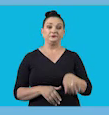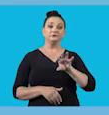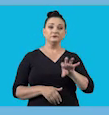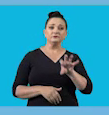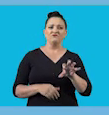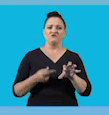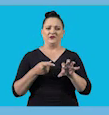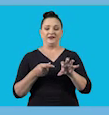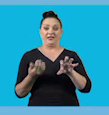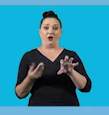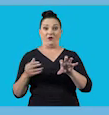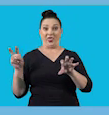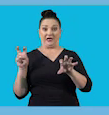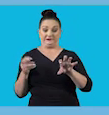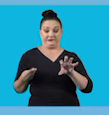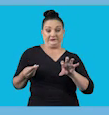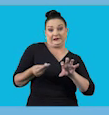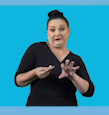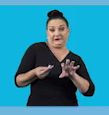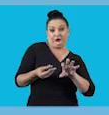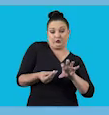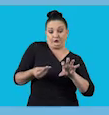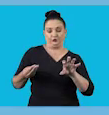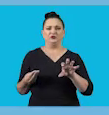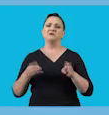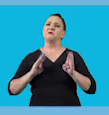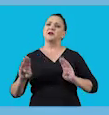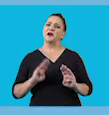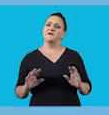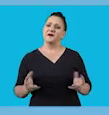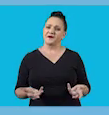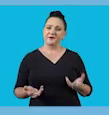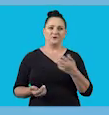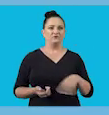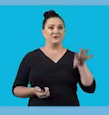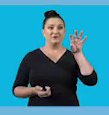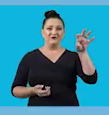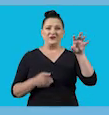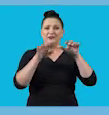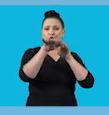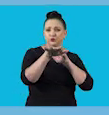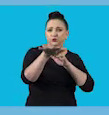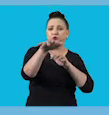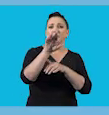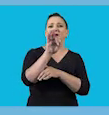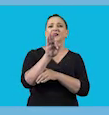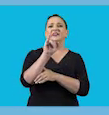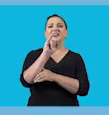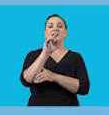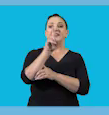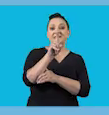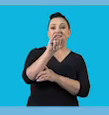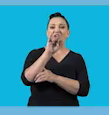at the behavior of particles when we're adding or removing energy. And then lastly, we're going to be looking at diffusion, the rate